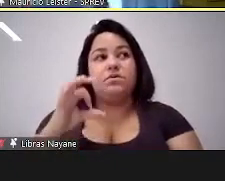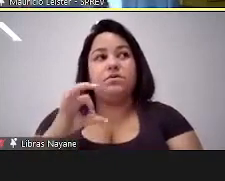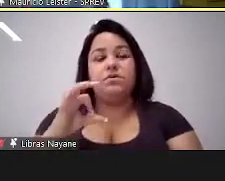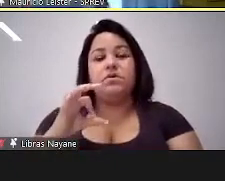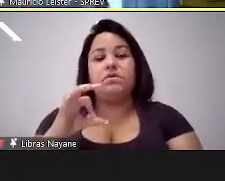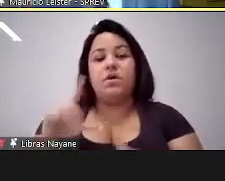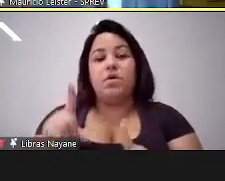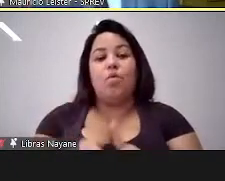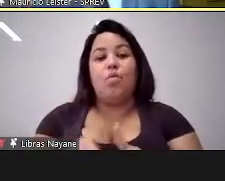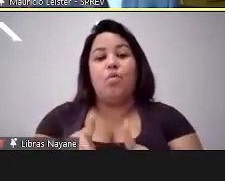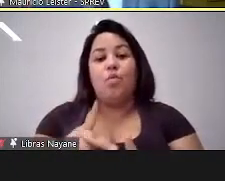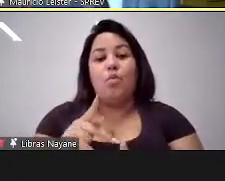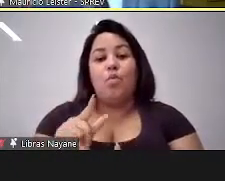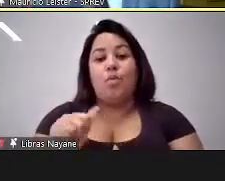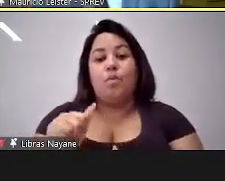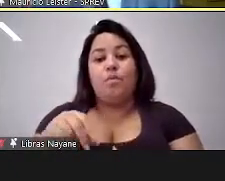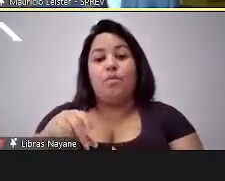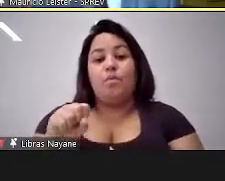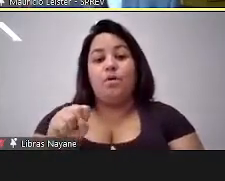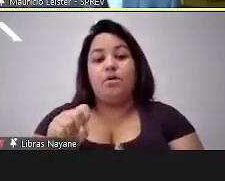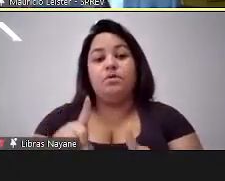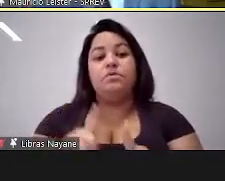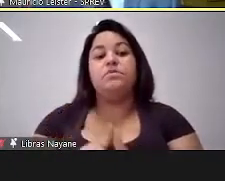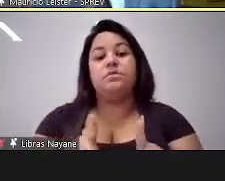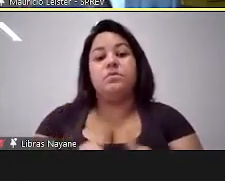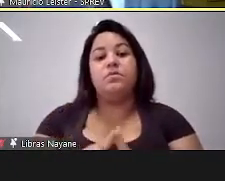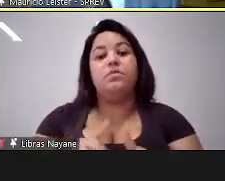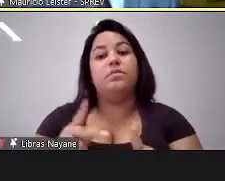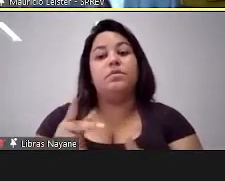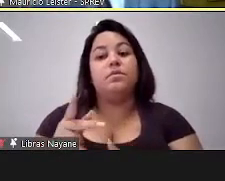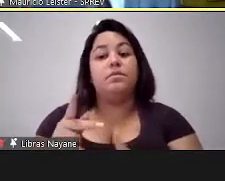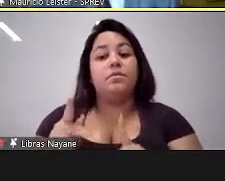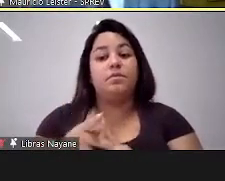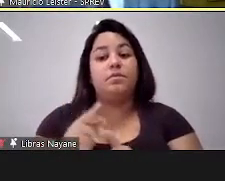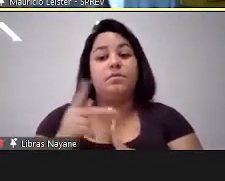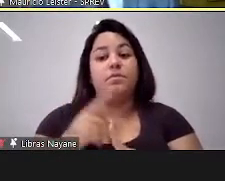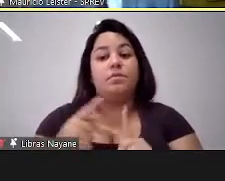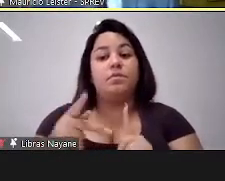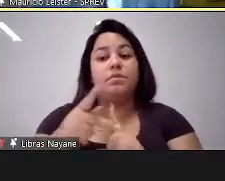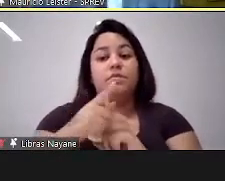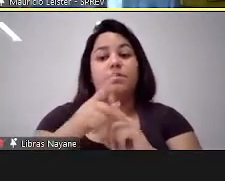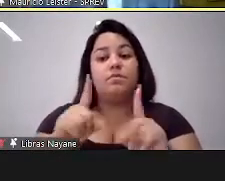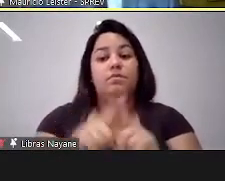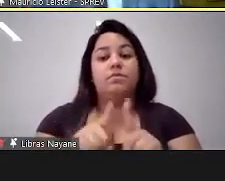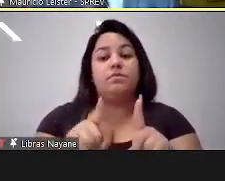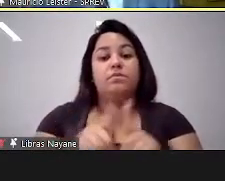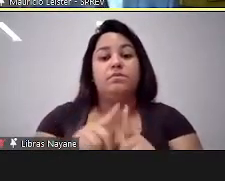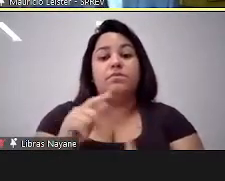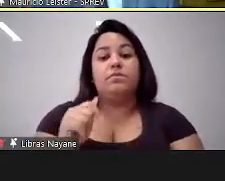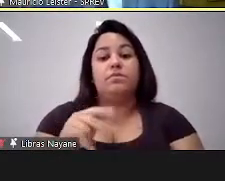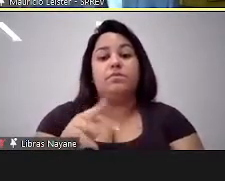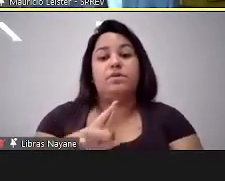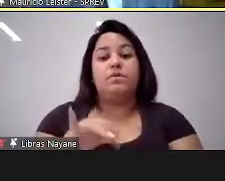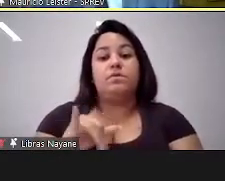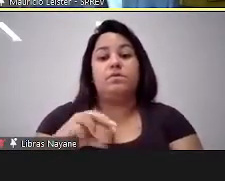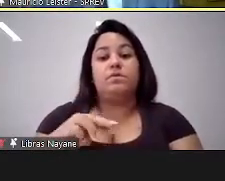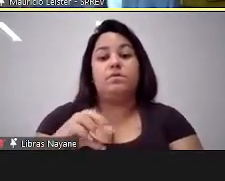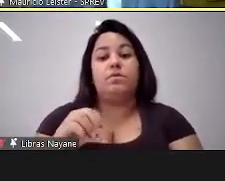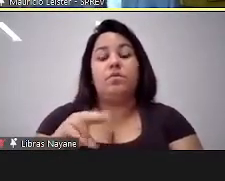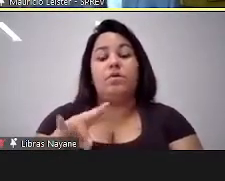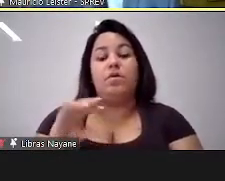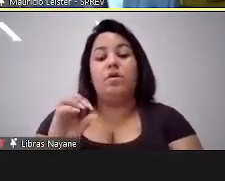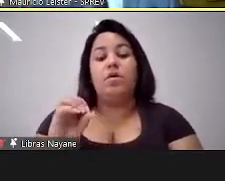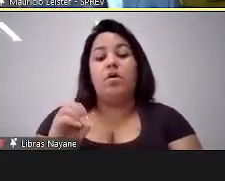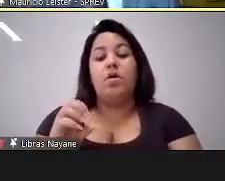39 entities with this private Social Security plan that is already ongoing, and